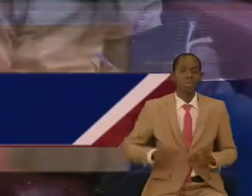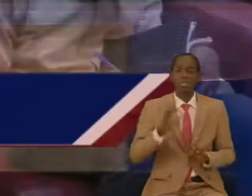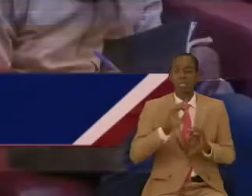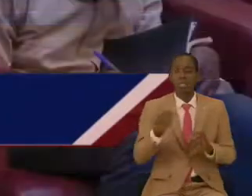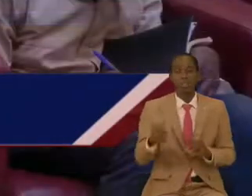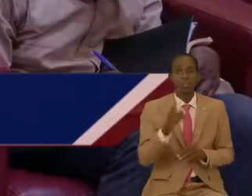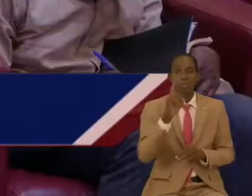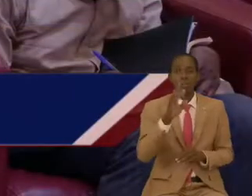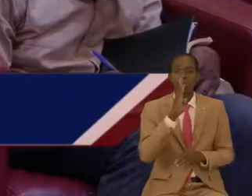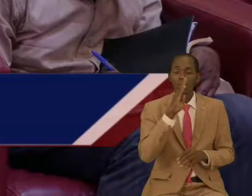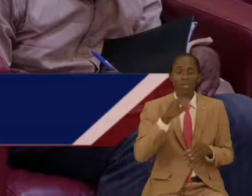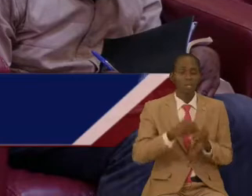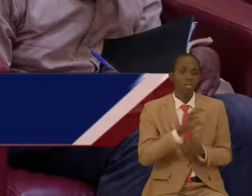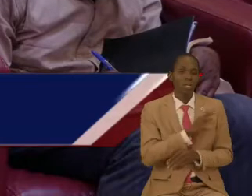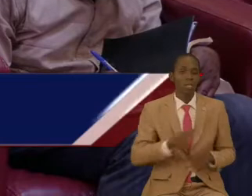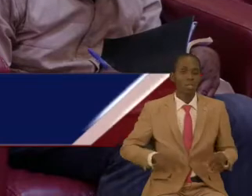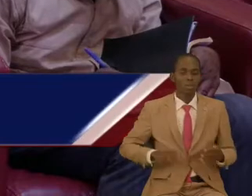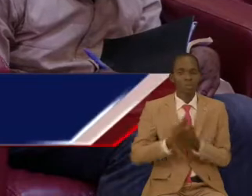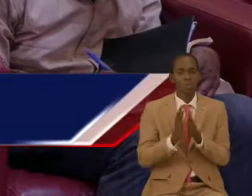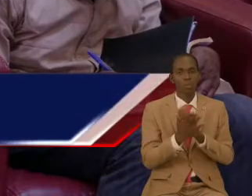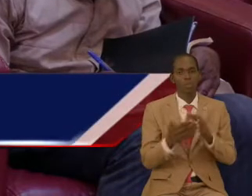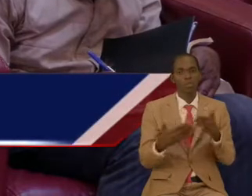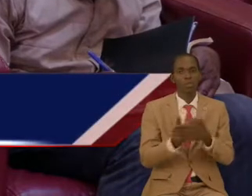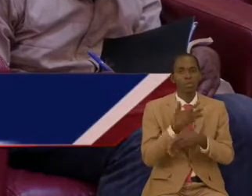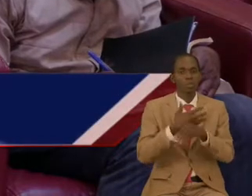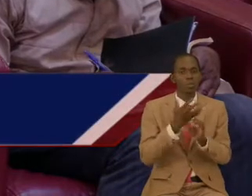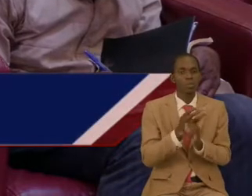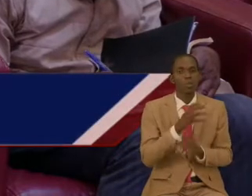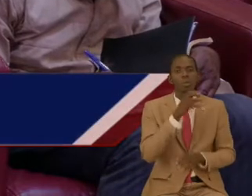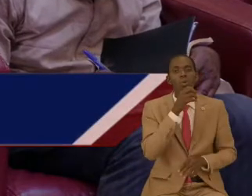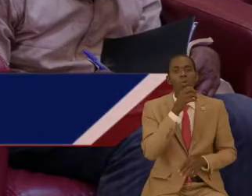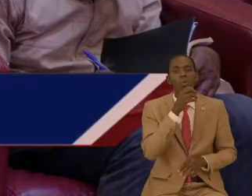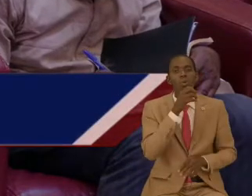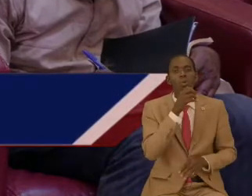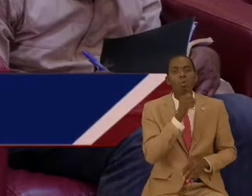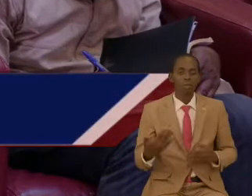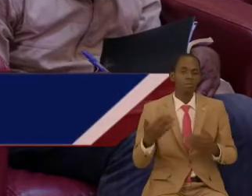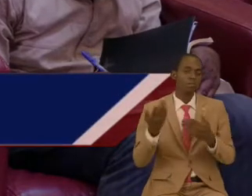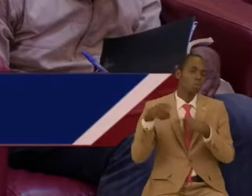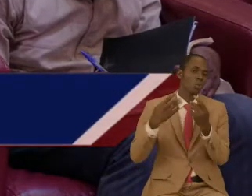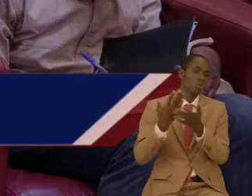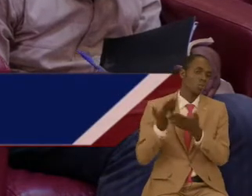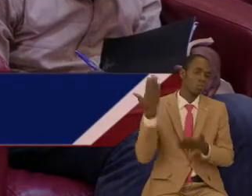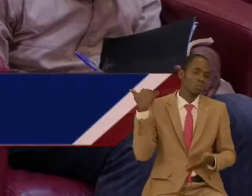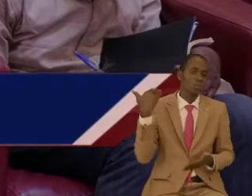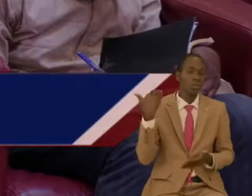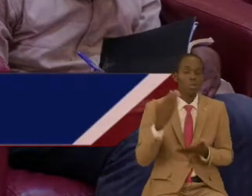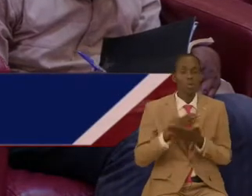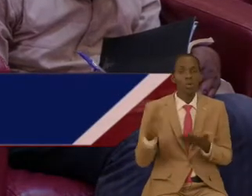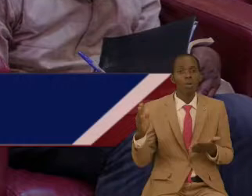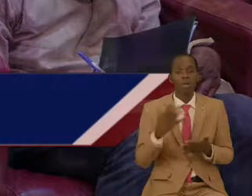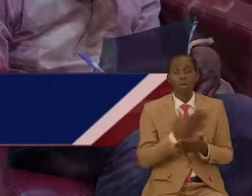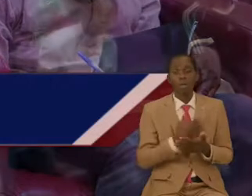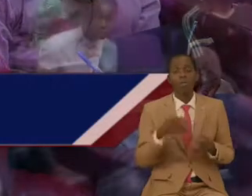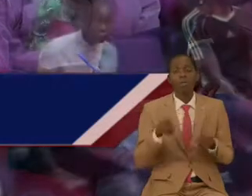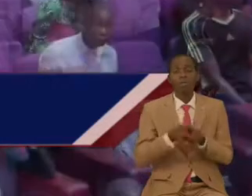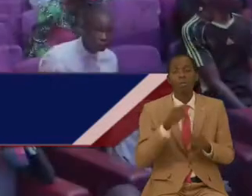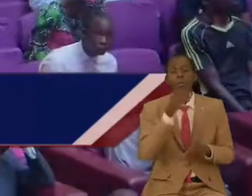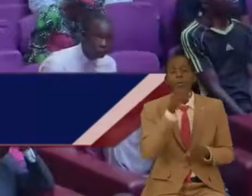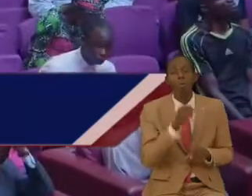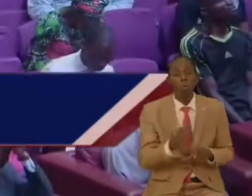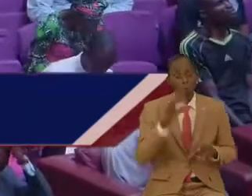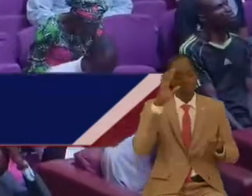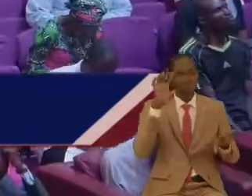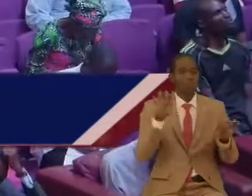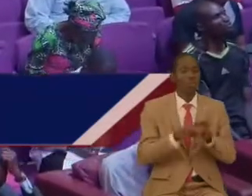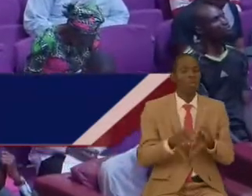be in Christ, is a new creature. Old things are passed away, even the old covenant.